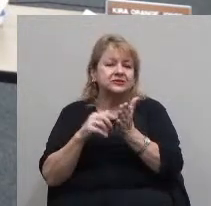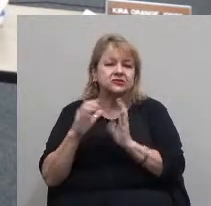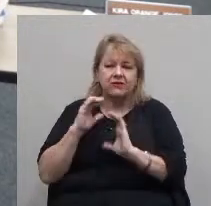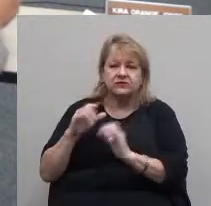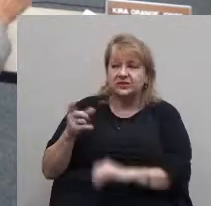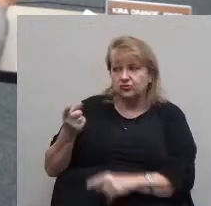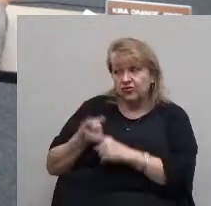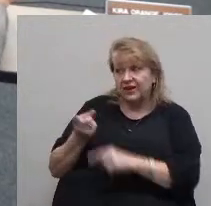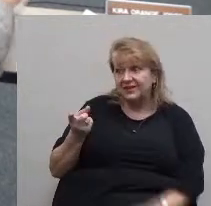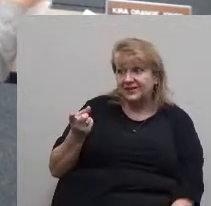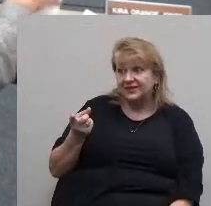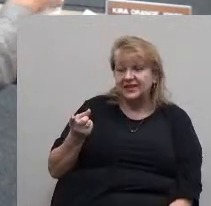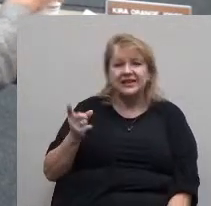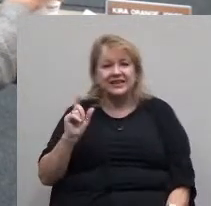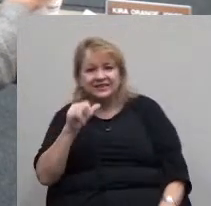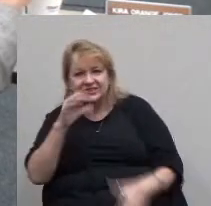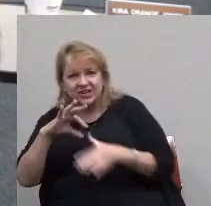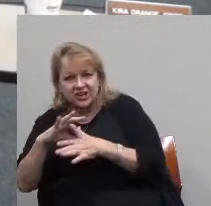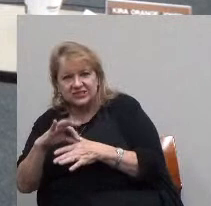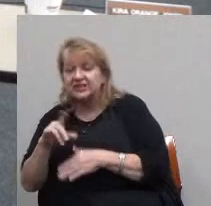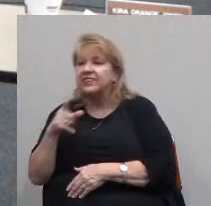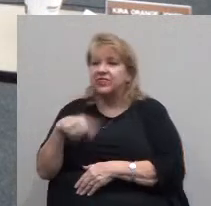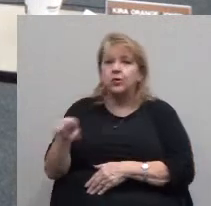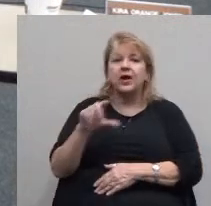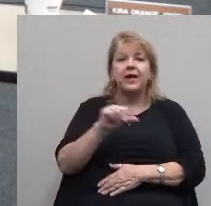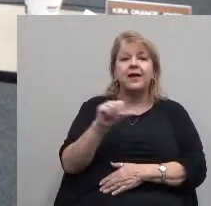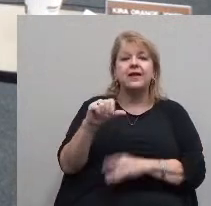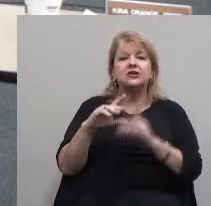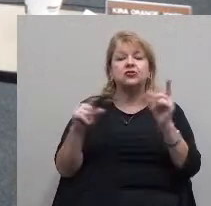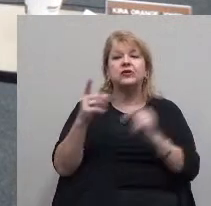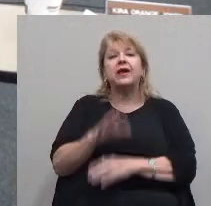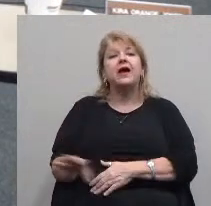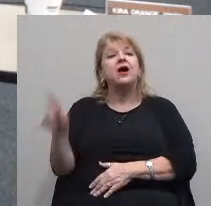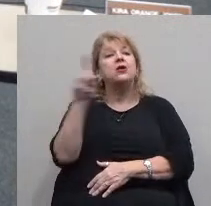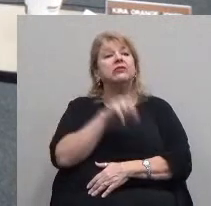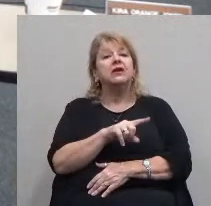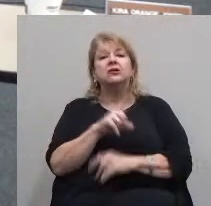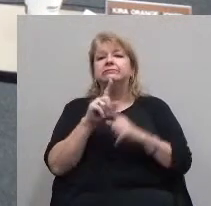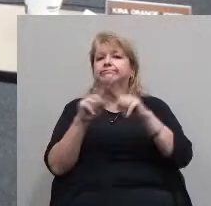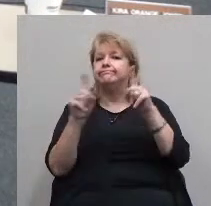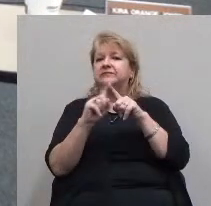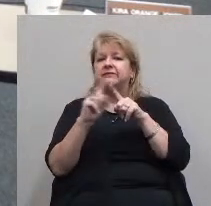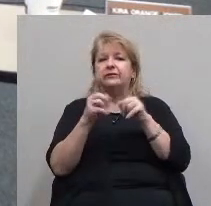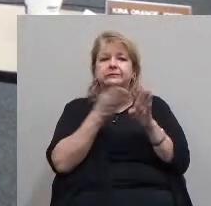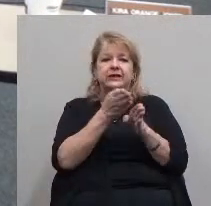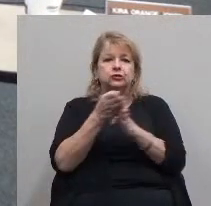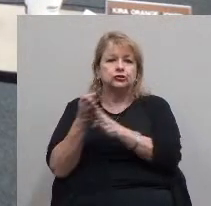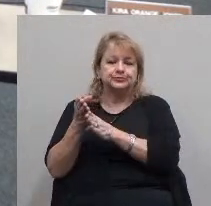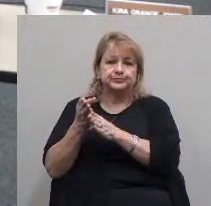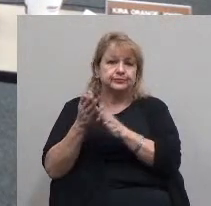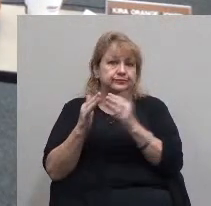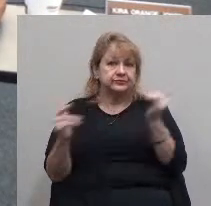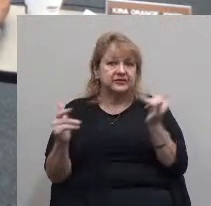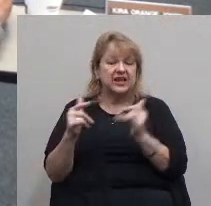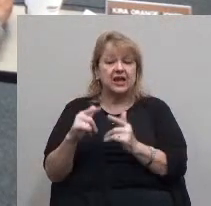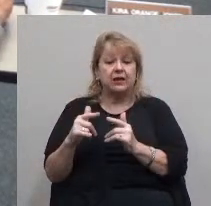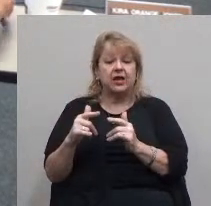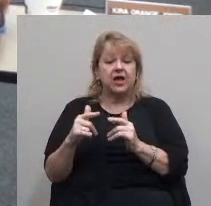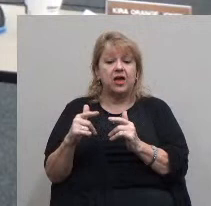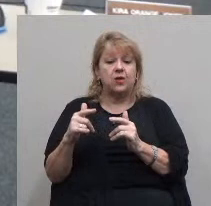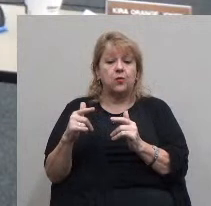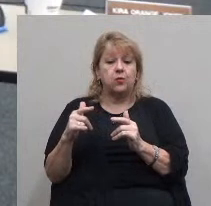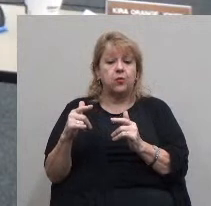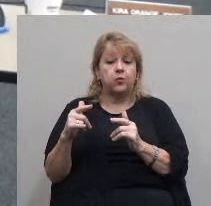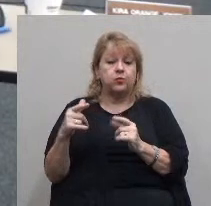that, you know, there are associate's degrees out there in all kinds of different majors. At the end of the day, you